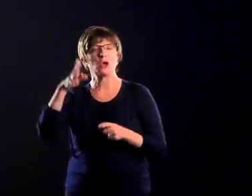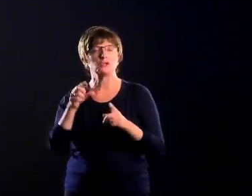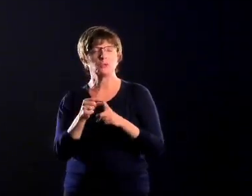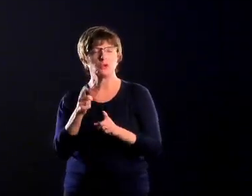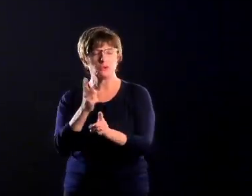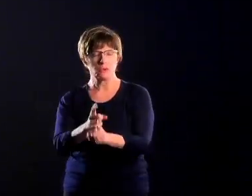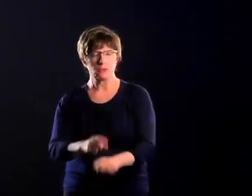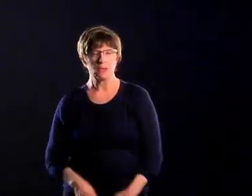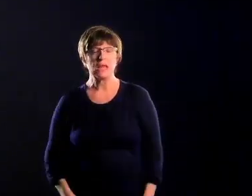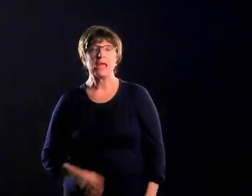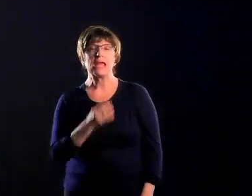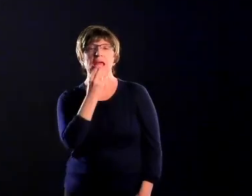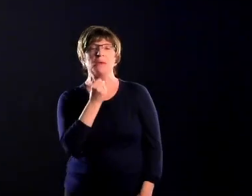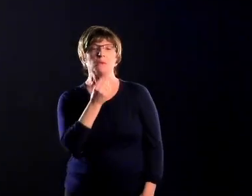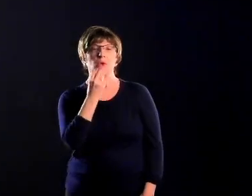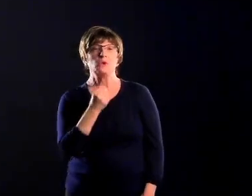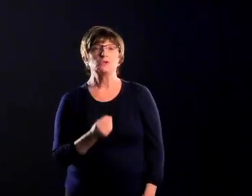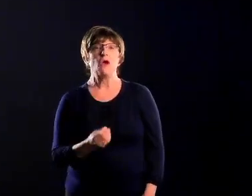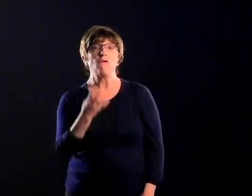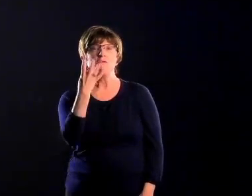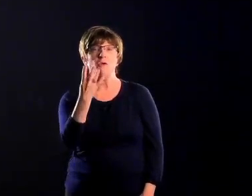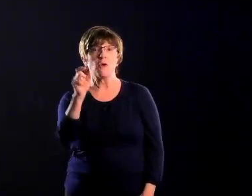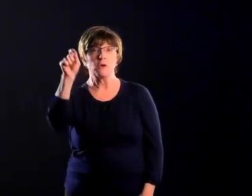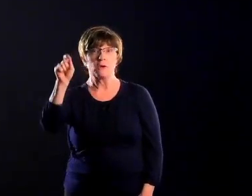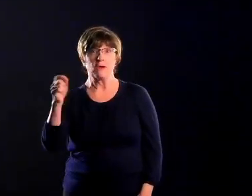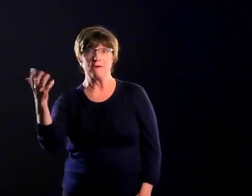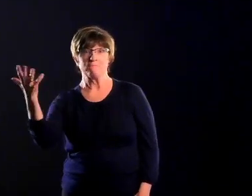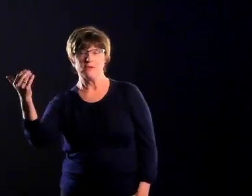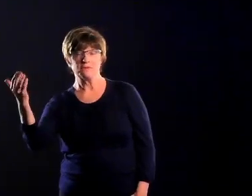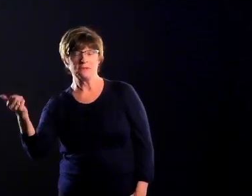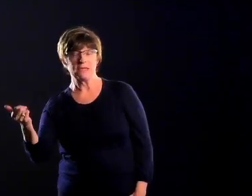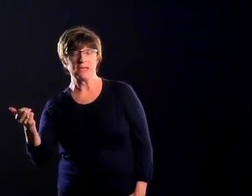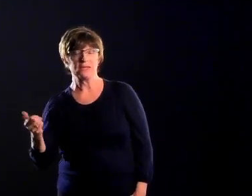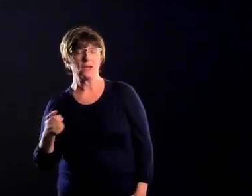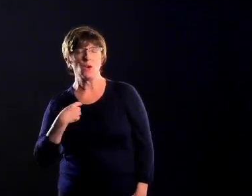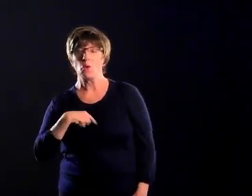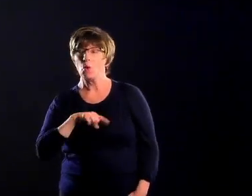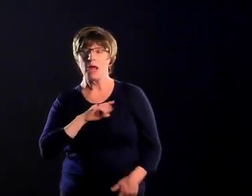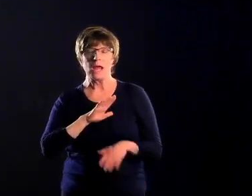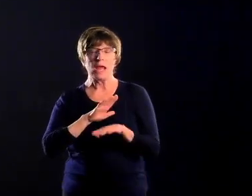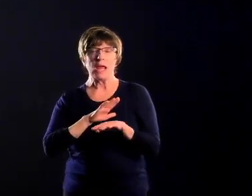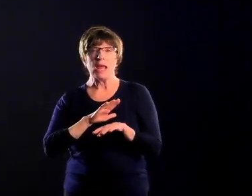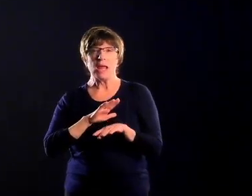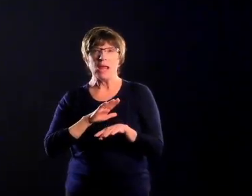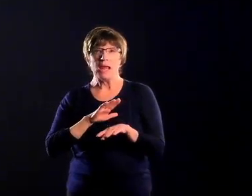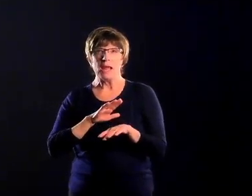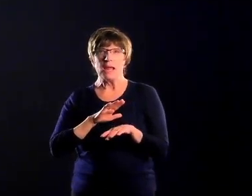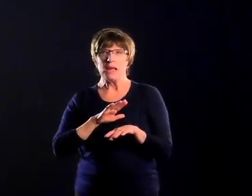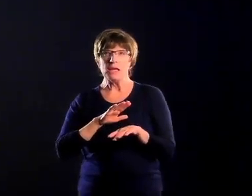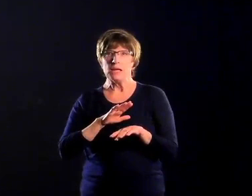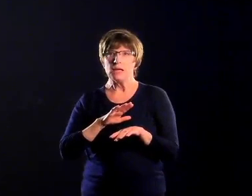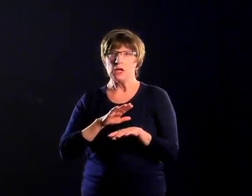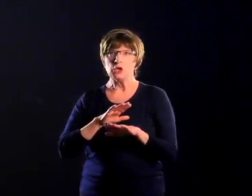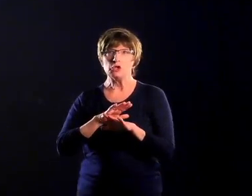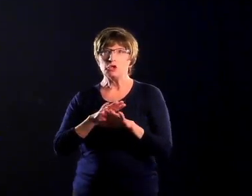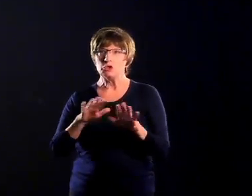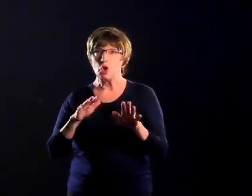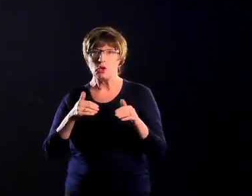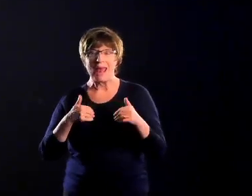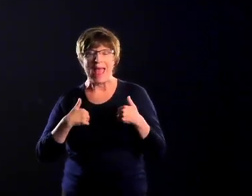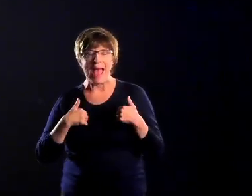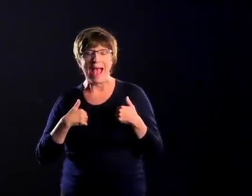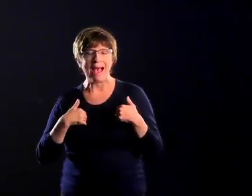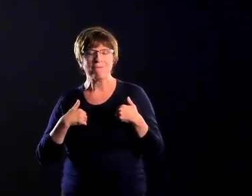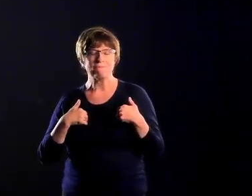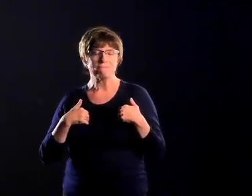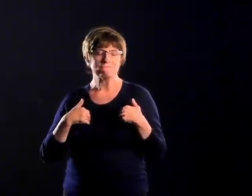Hebrews chapter 4, verse 15 says to us, "For we do not have a high priest," referencing Jesus, "who is unable